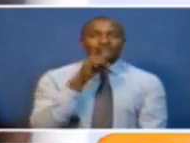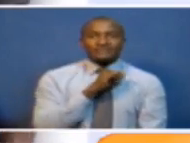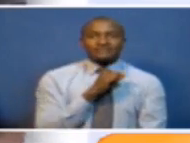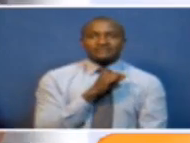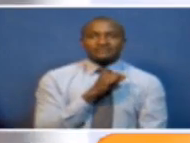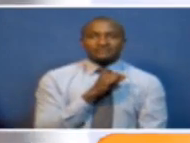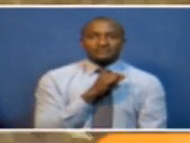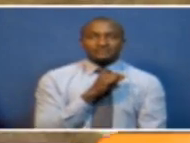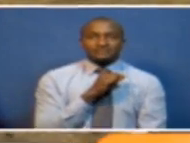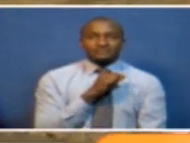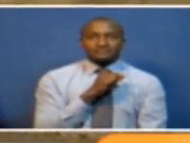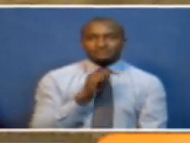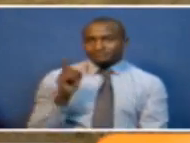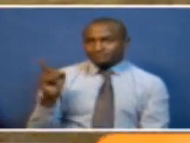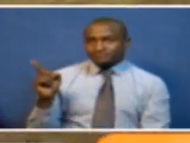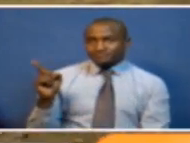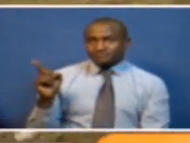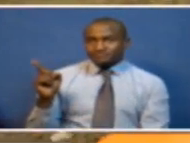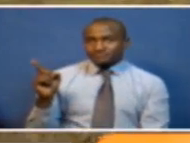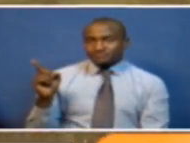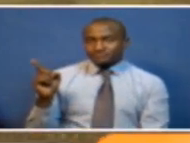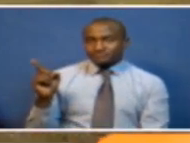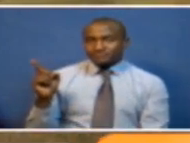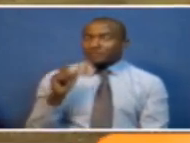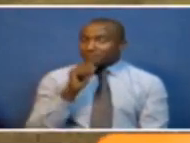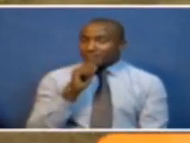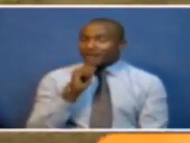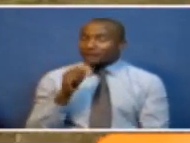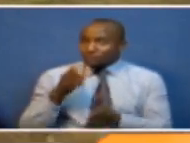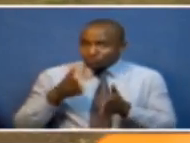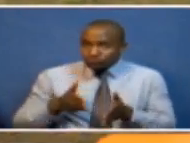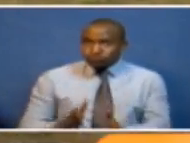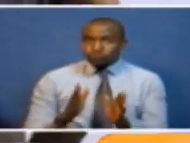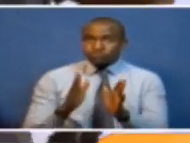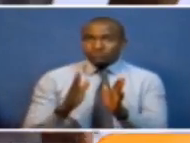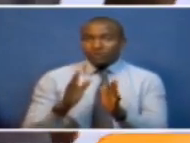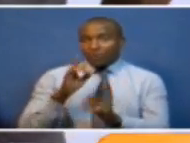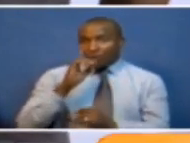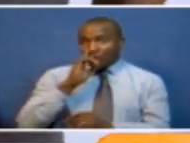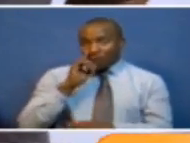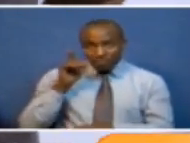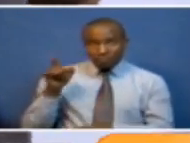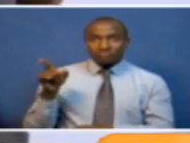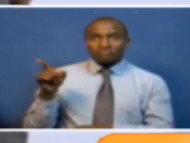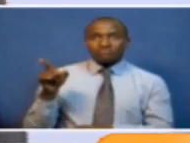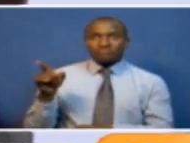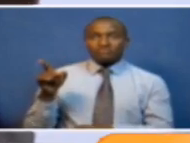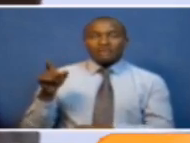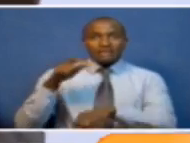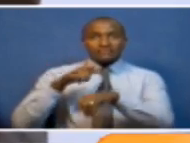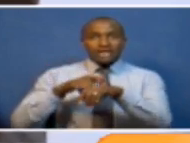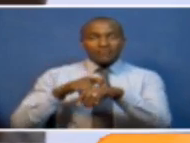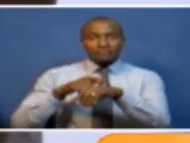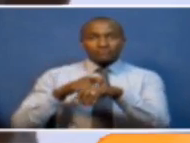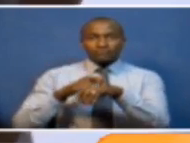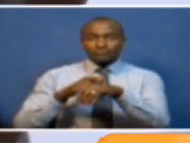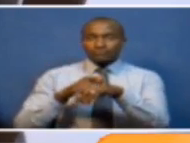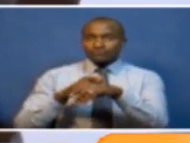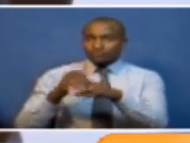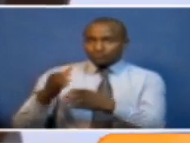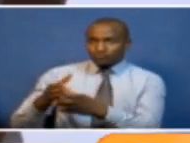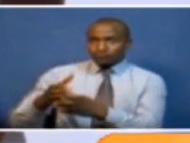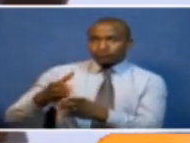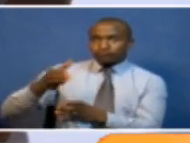Stackwell Urenimo was born and raised in this desolate corner of Kenya. So when they bring the turbines, you know that long thing?